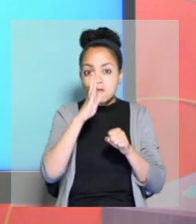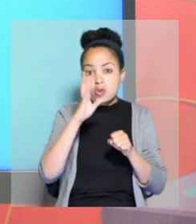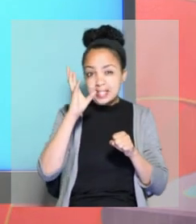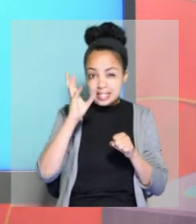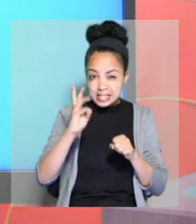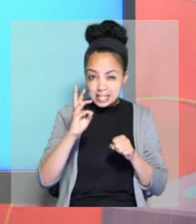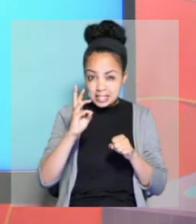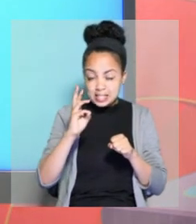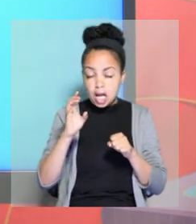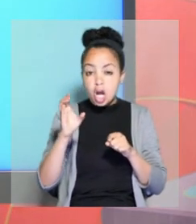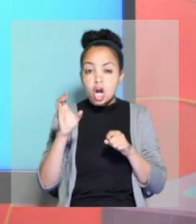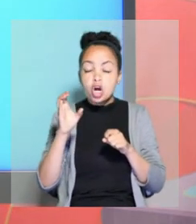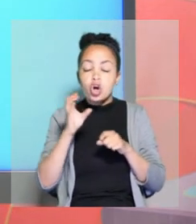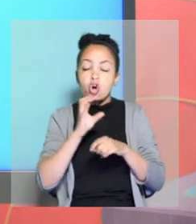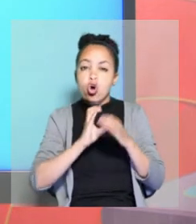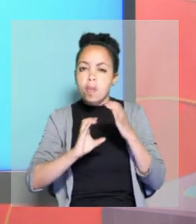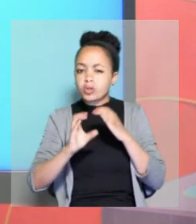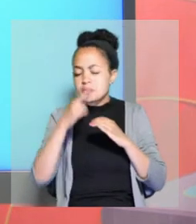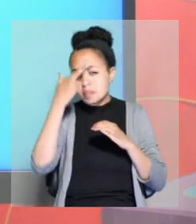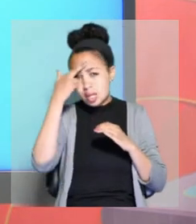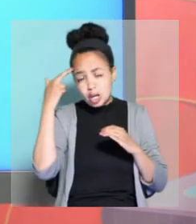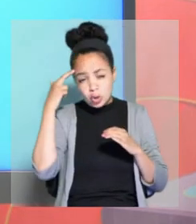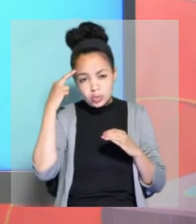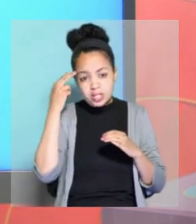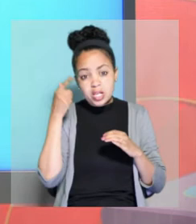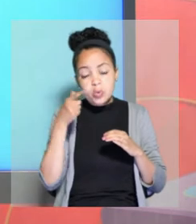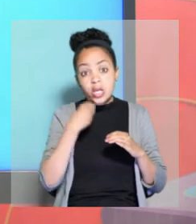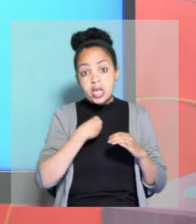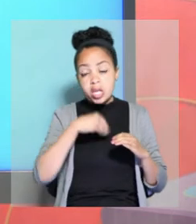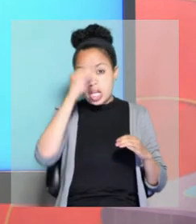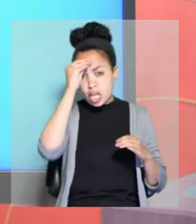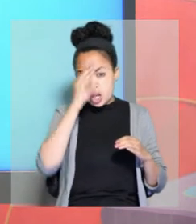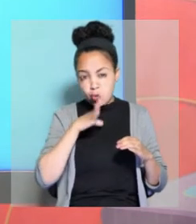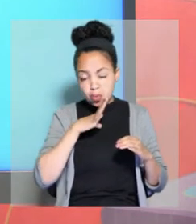46 chromosome. Because